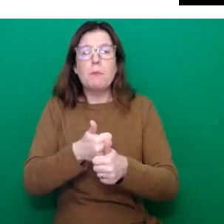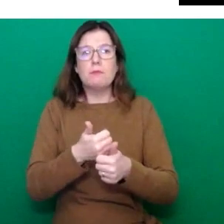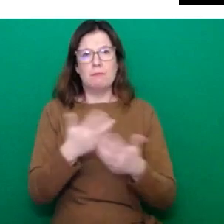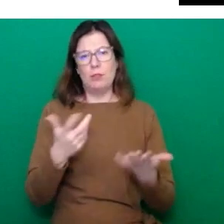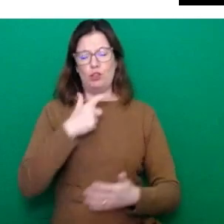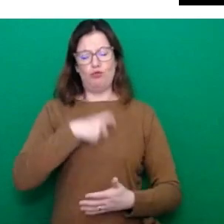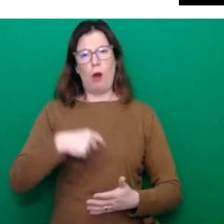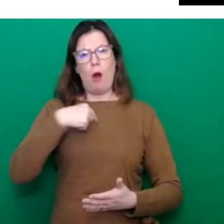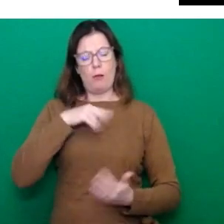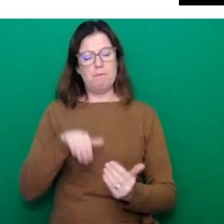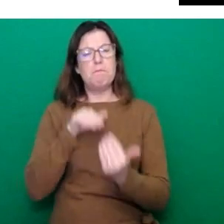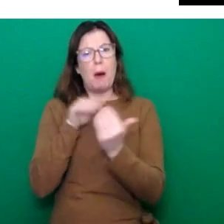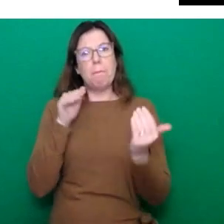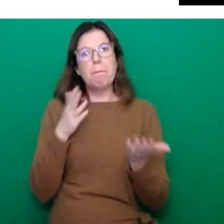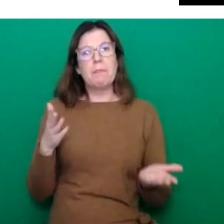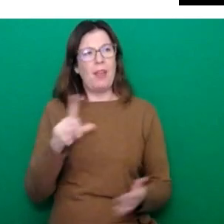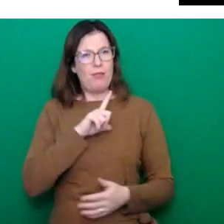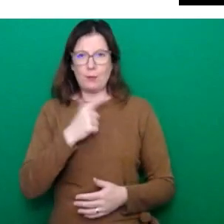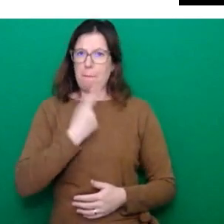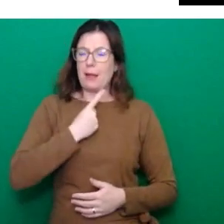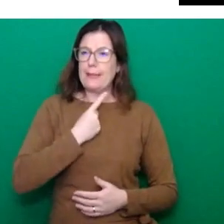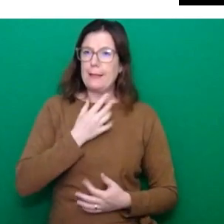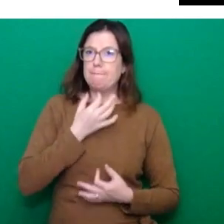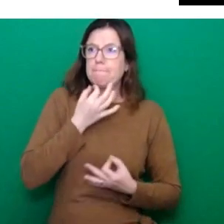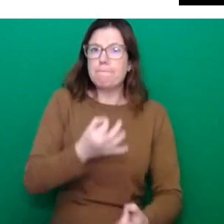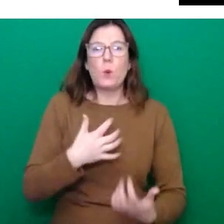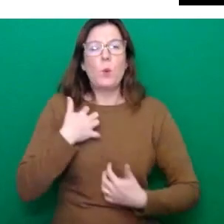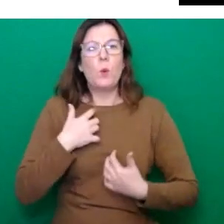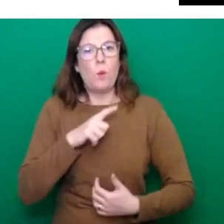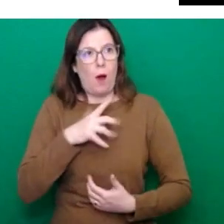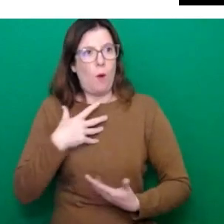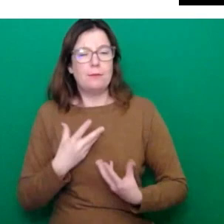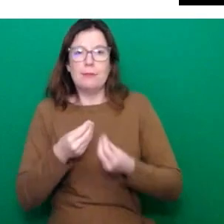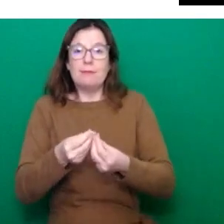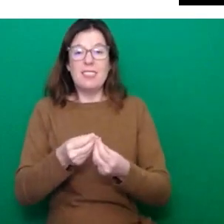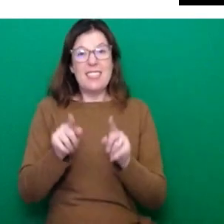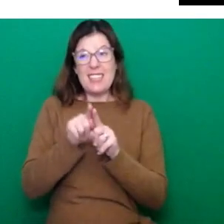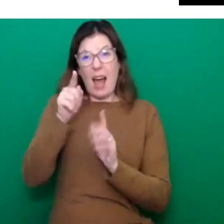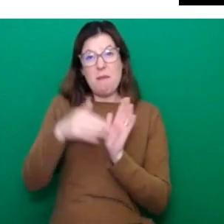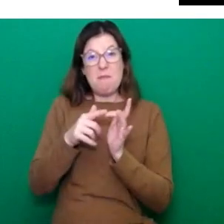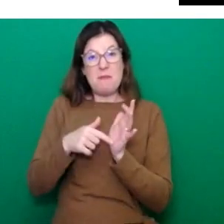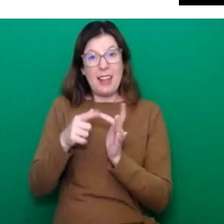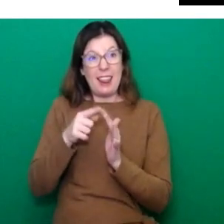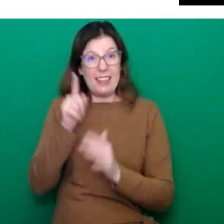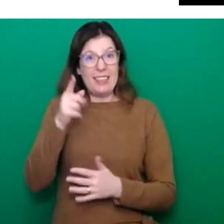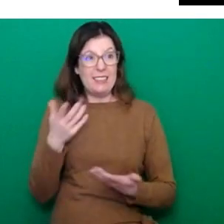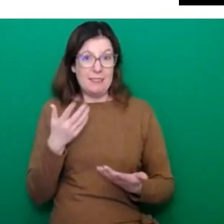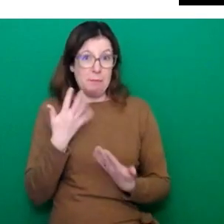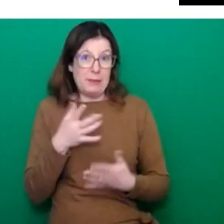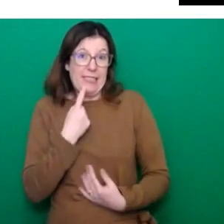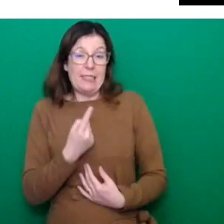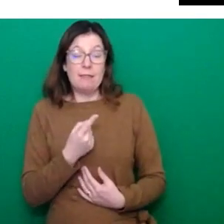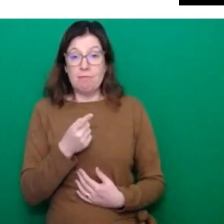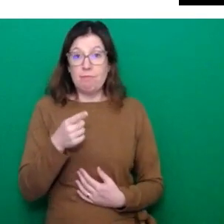role. That's what drew me to it, and I think that, again, as Millie said, if you're interested in